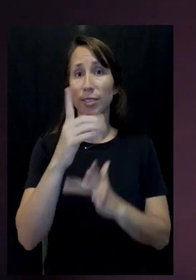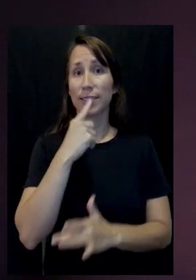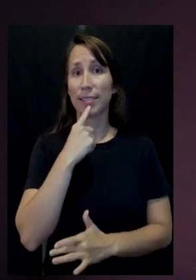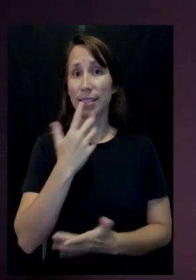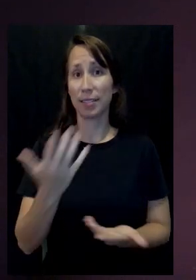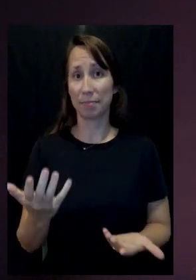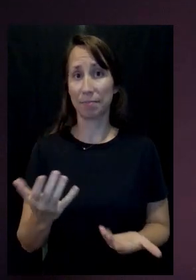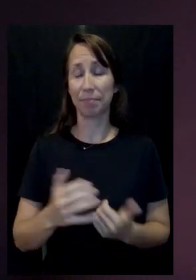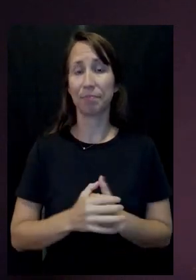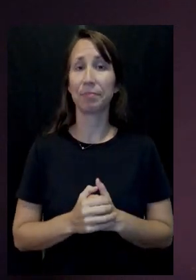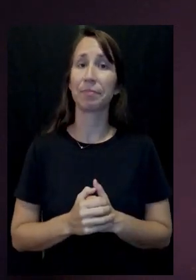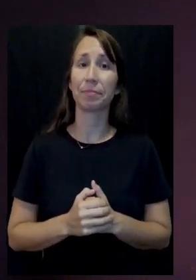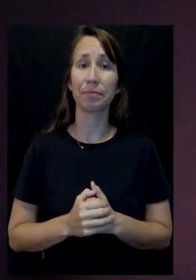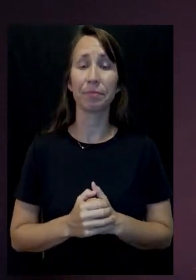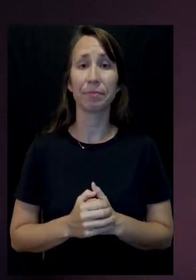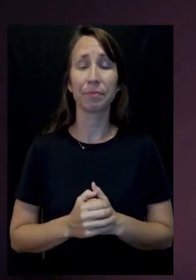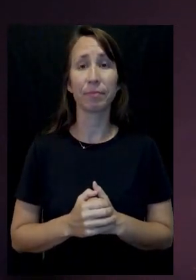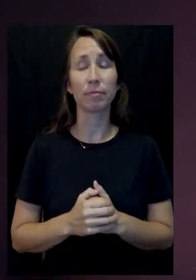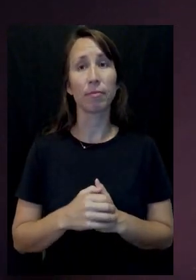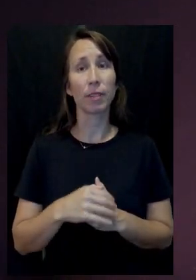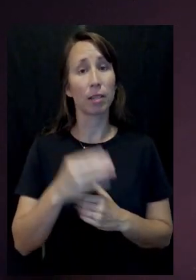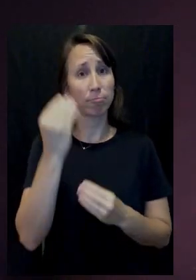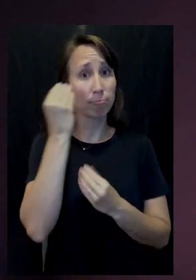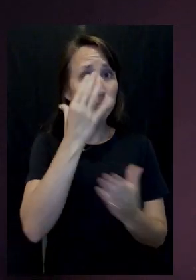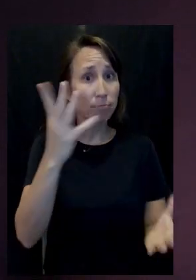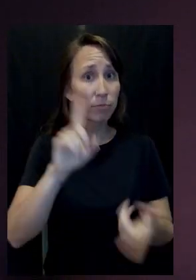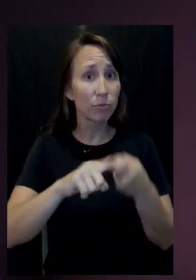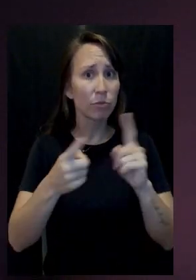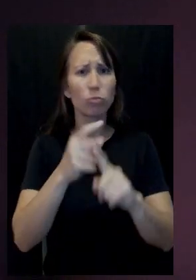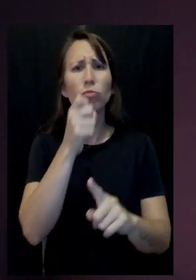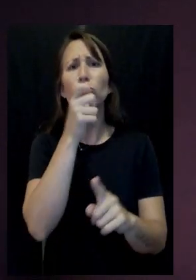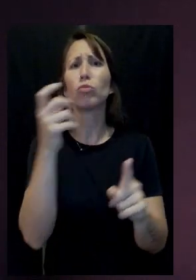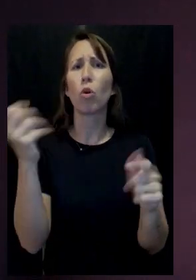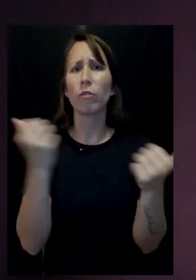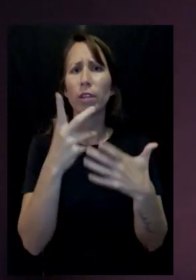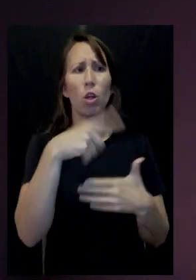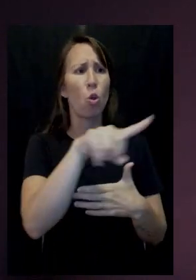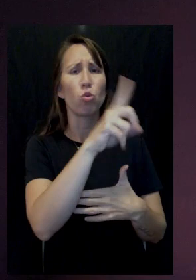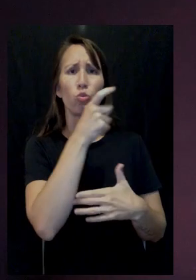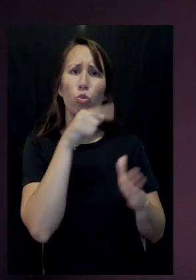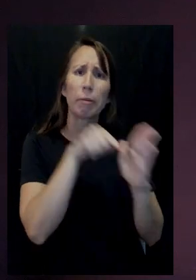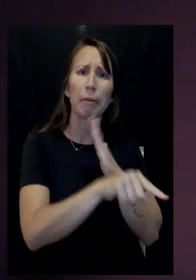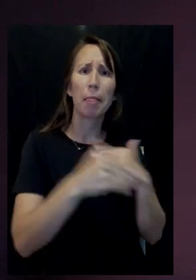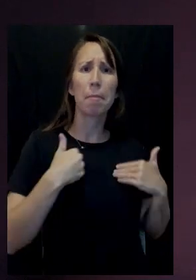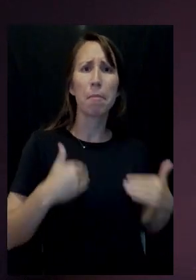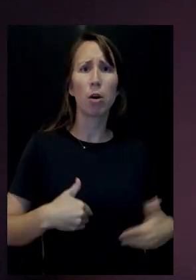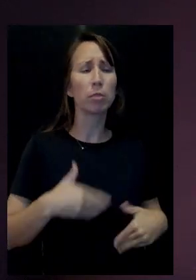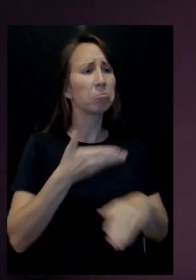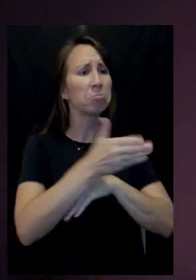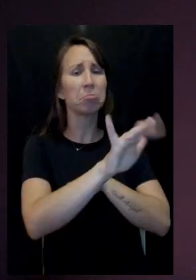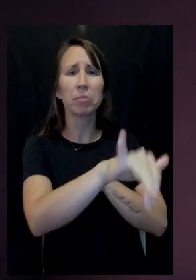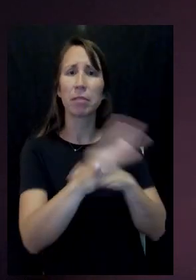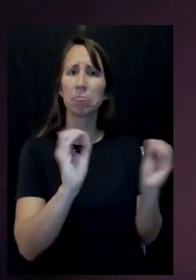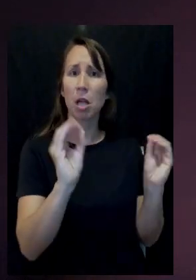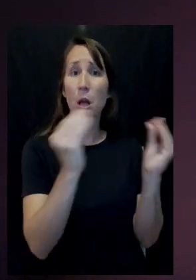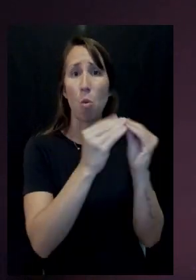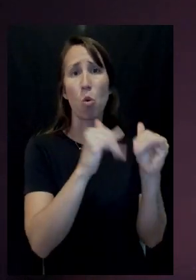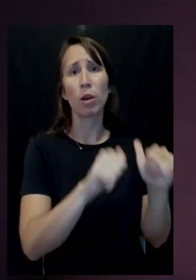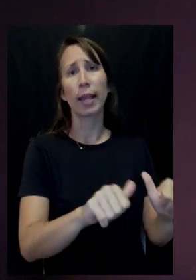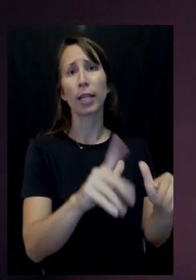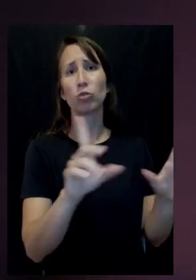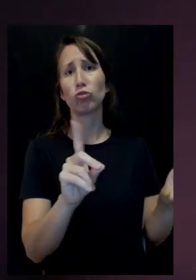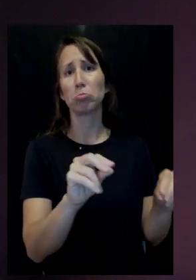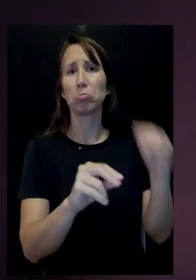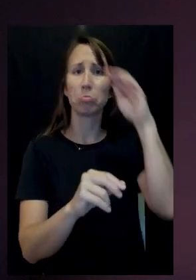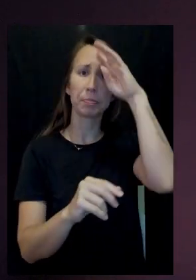He says, "I tell you, friends, do not fear those who kill the body, and after that have nothing more that they can do. But